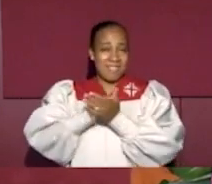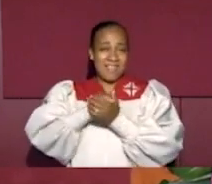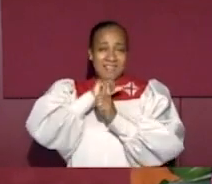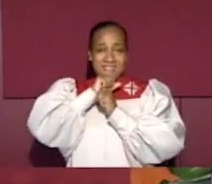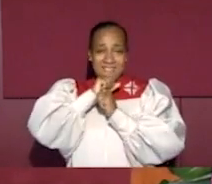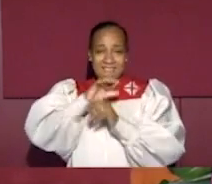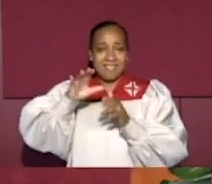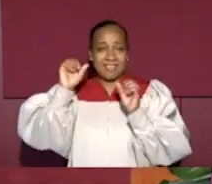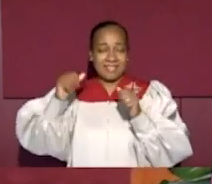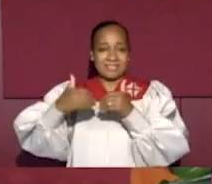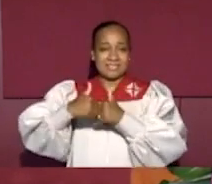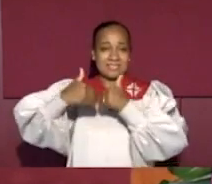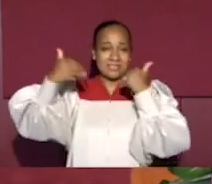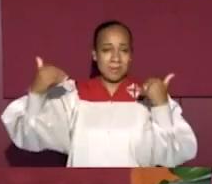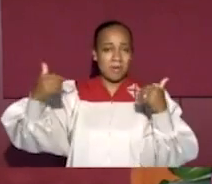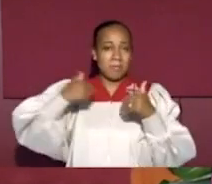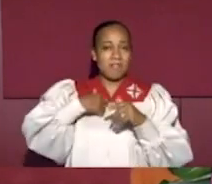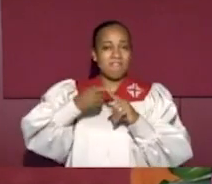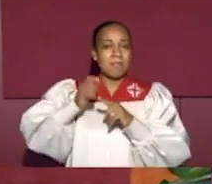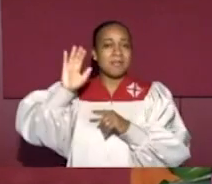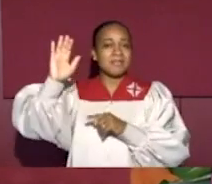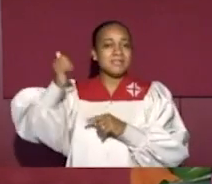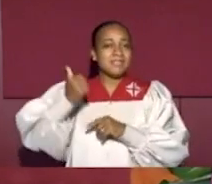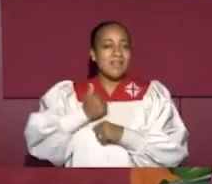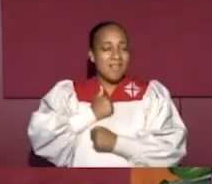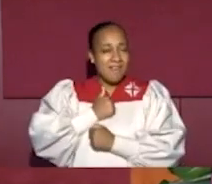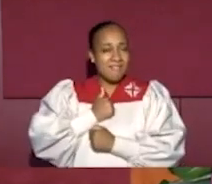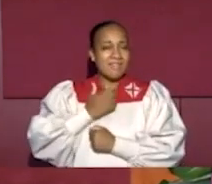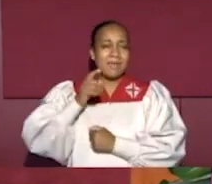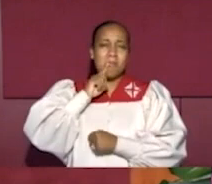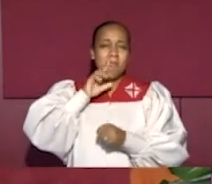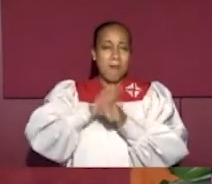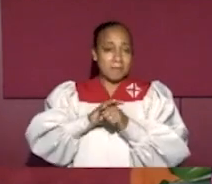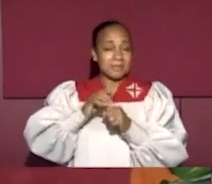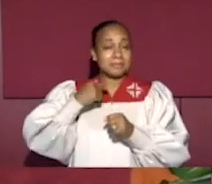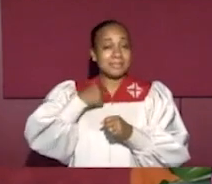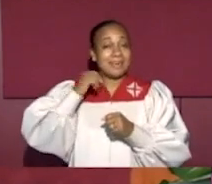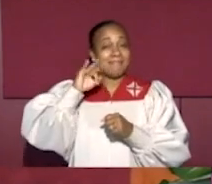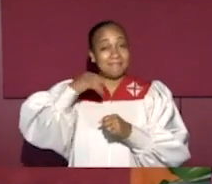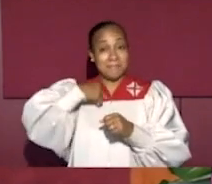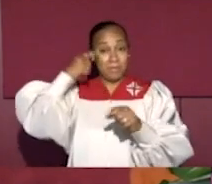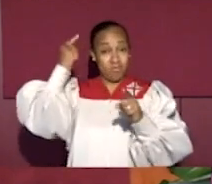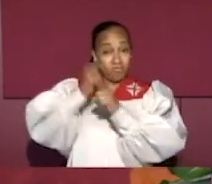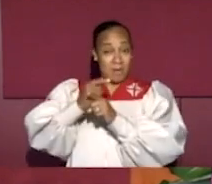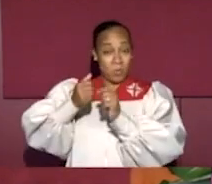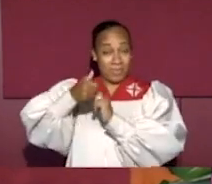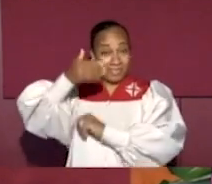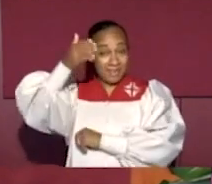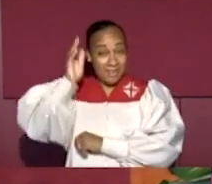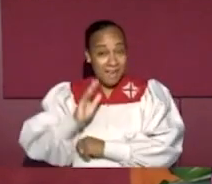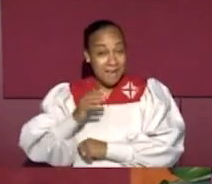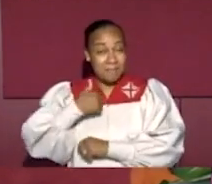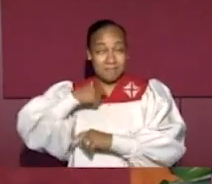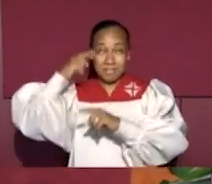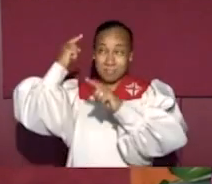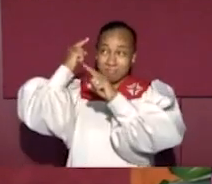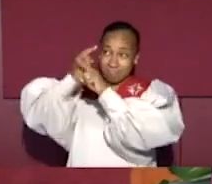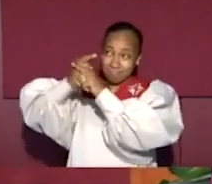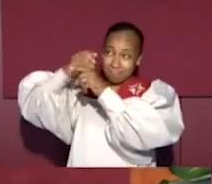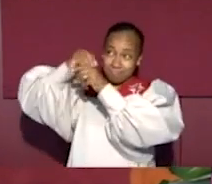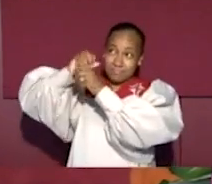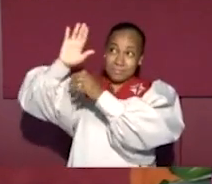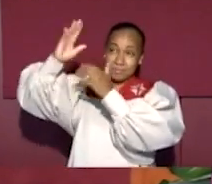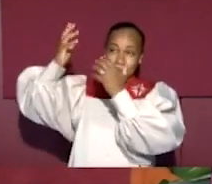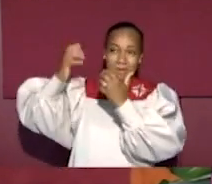can separate me from His love. He has promised me that if I am right with Him and I'm in His will, that I have